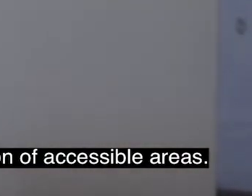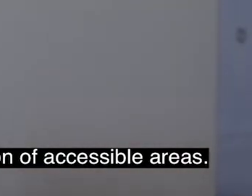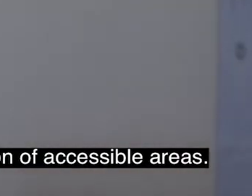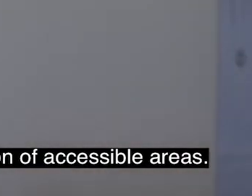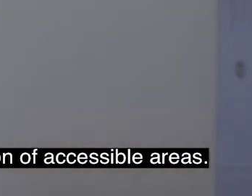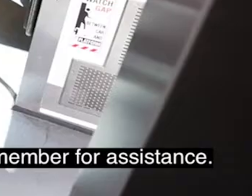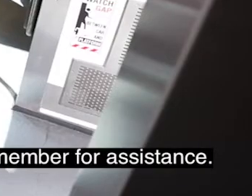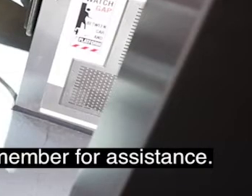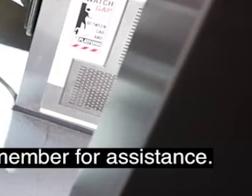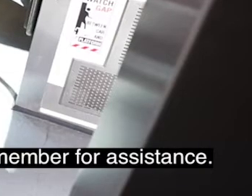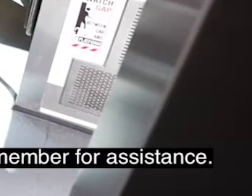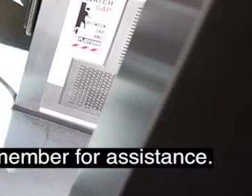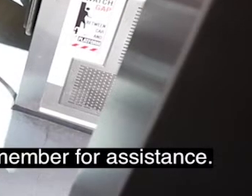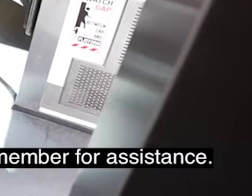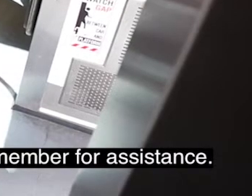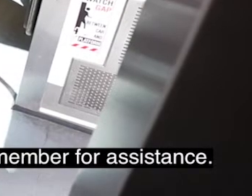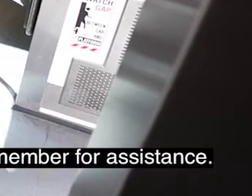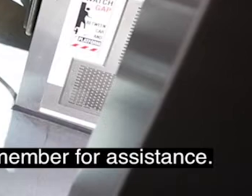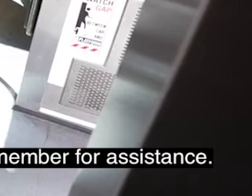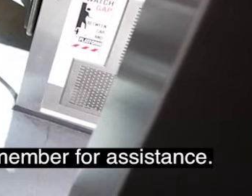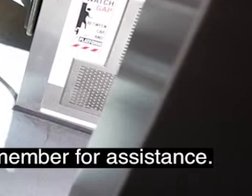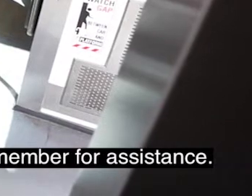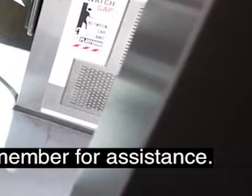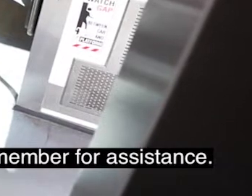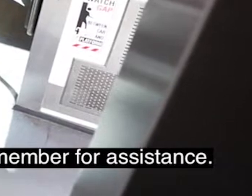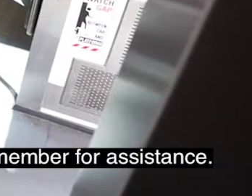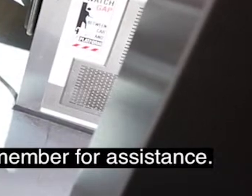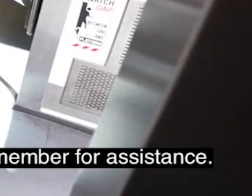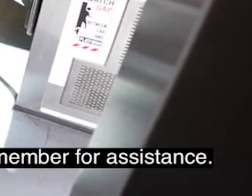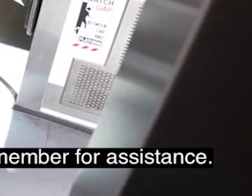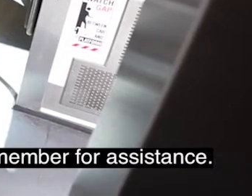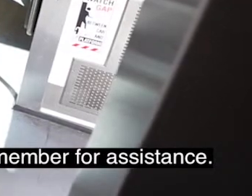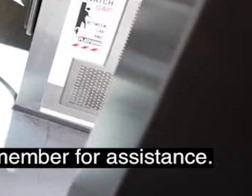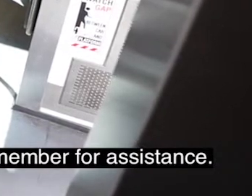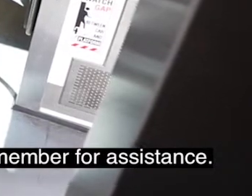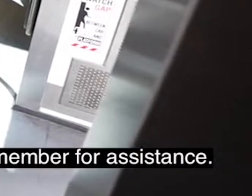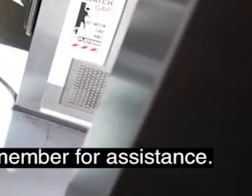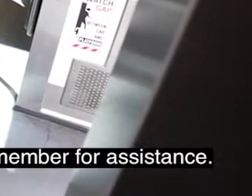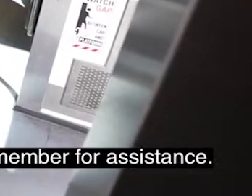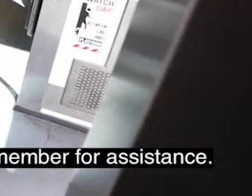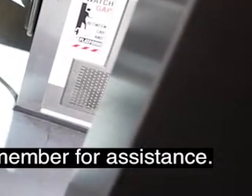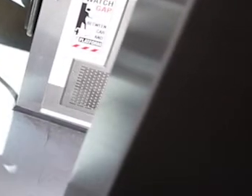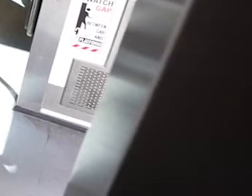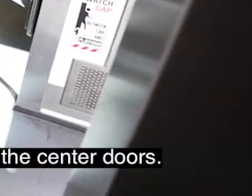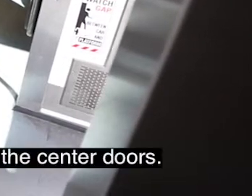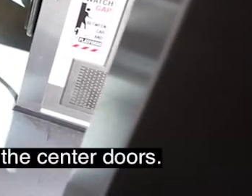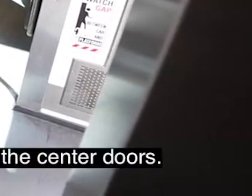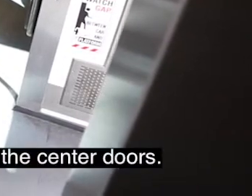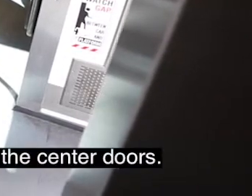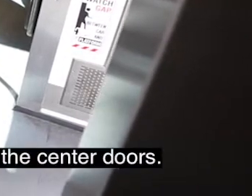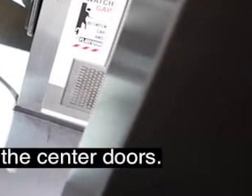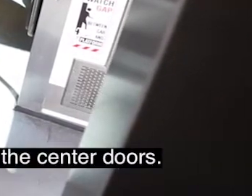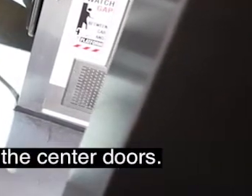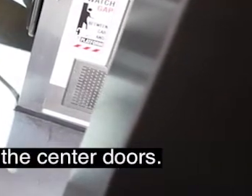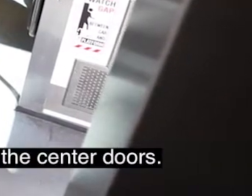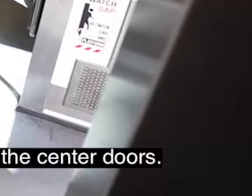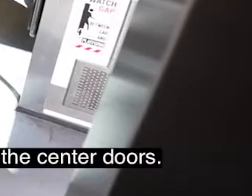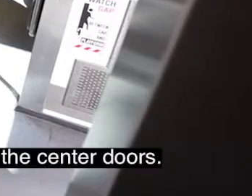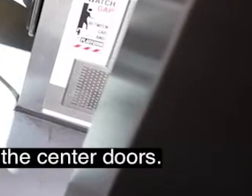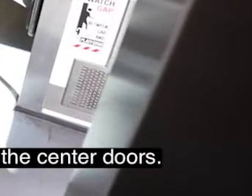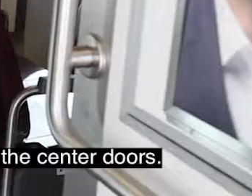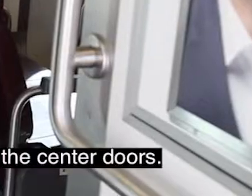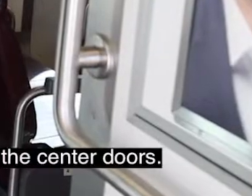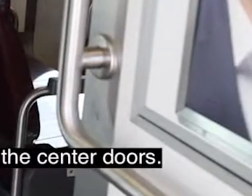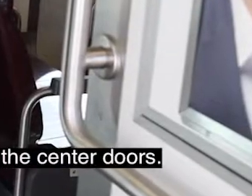accessible areas. If these areas are occupied, customers may ask a crew member for assistance. Customers may also stay